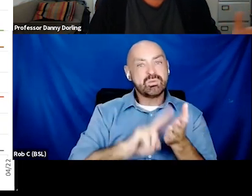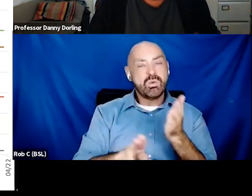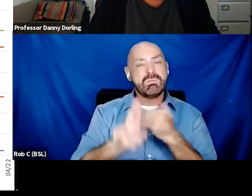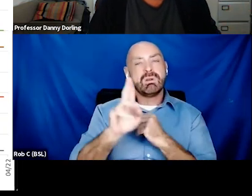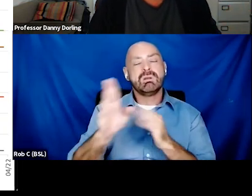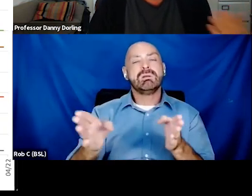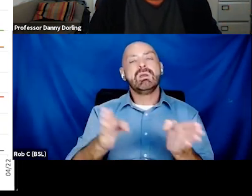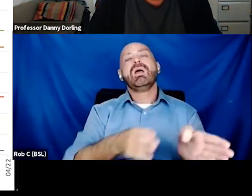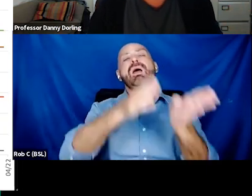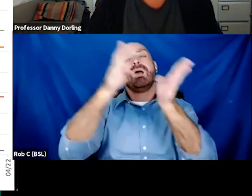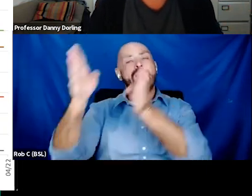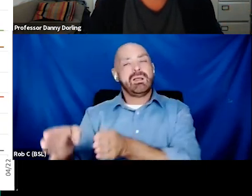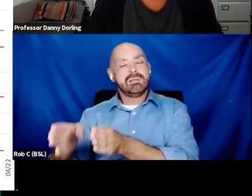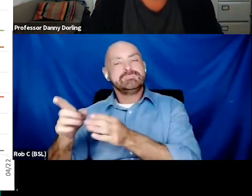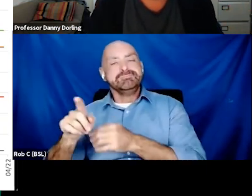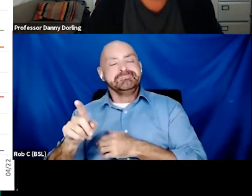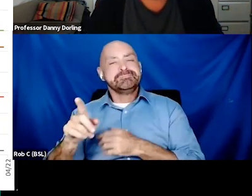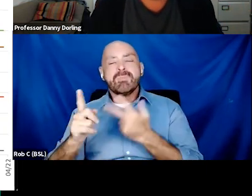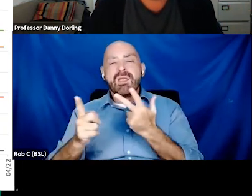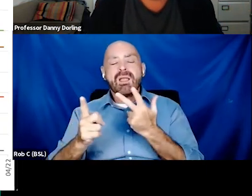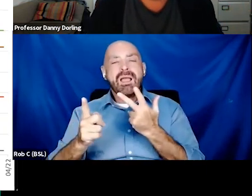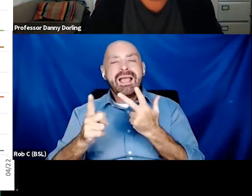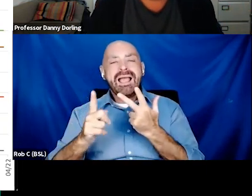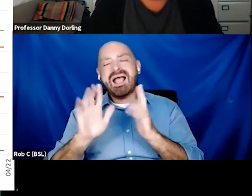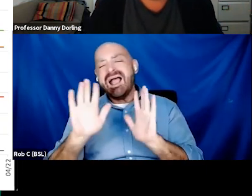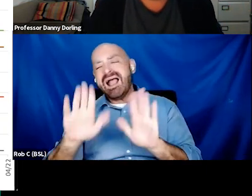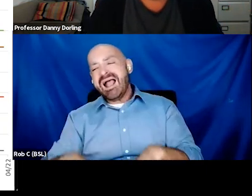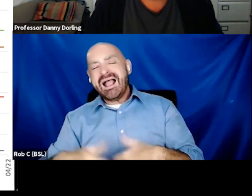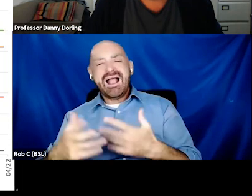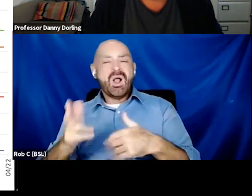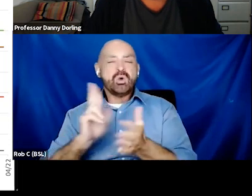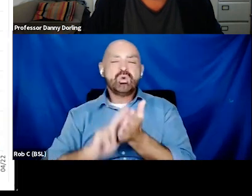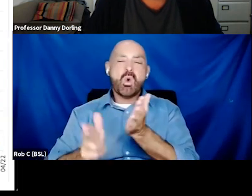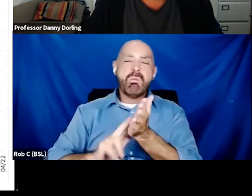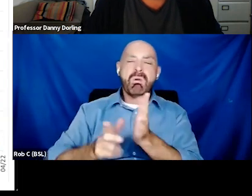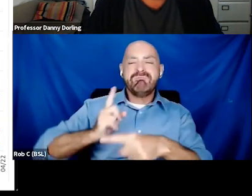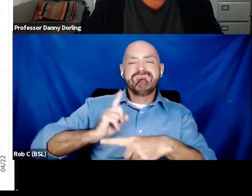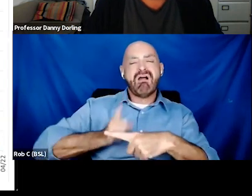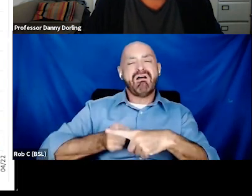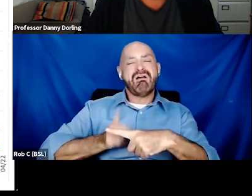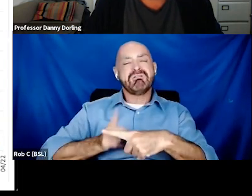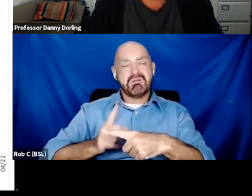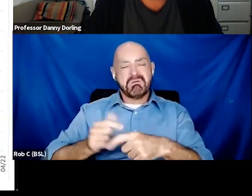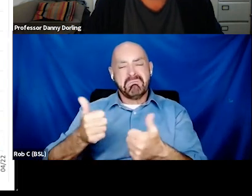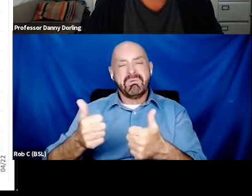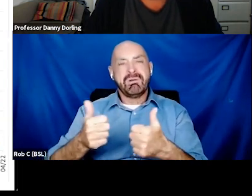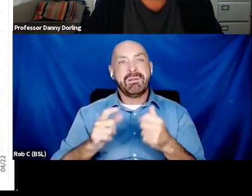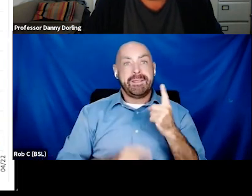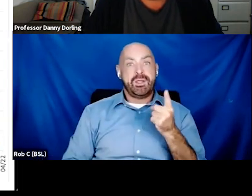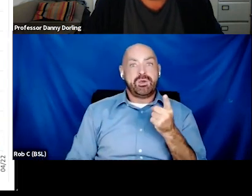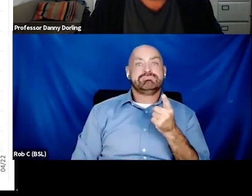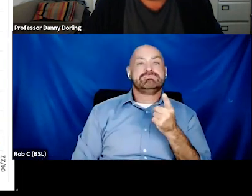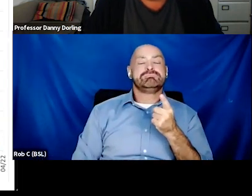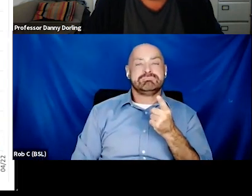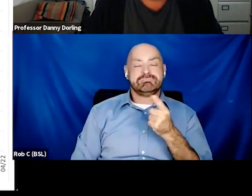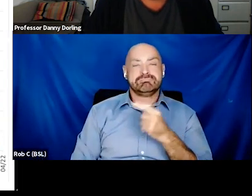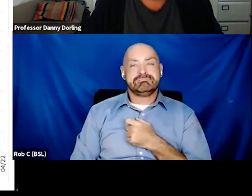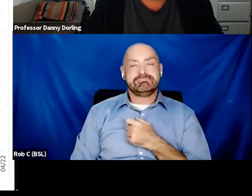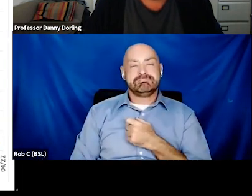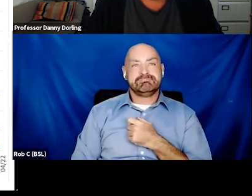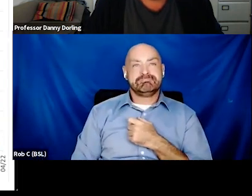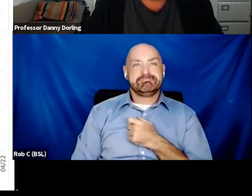people saying we think it's going to be returning to normal faster than that? Well, here they are. And you'll see